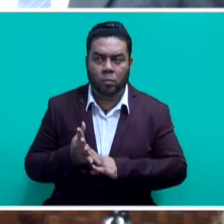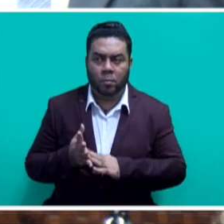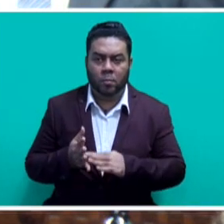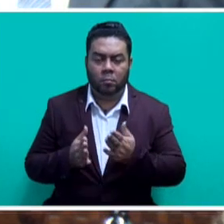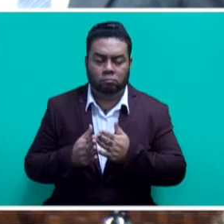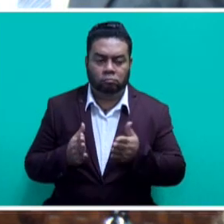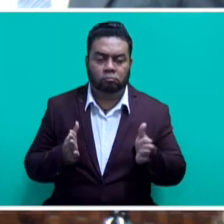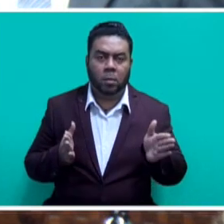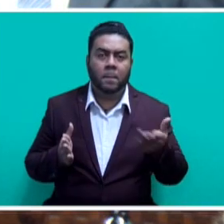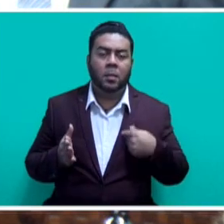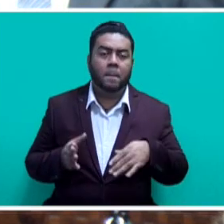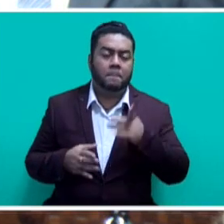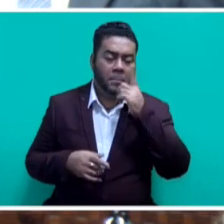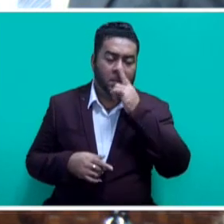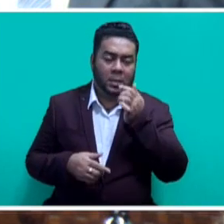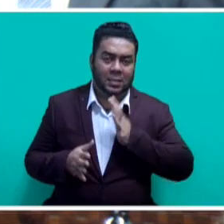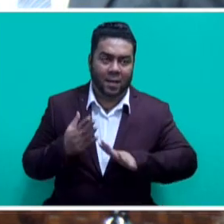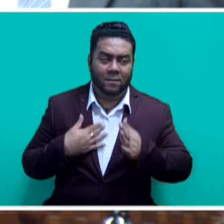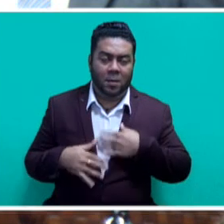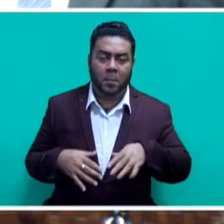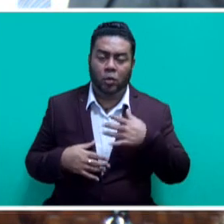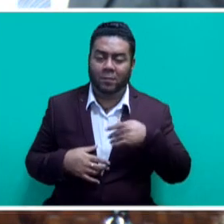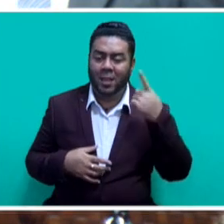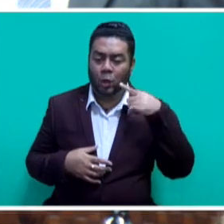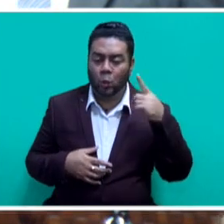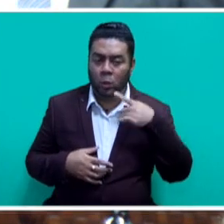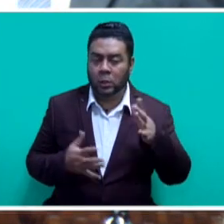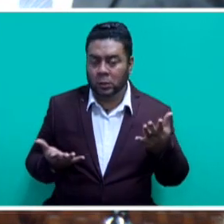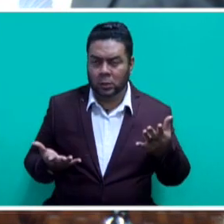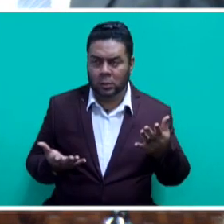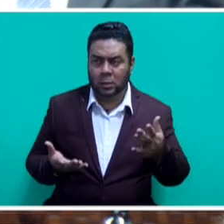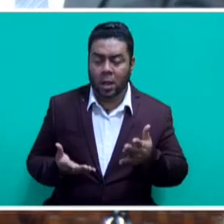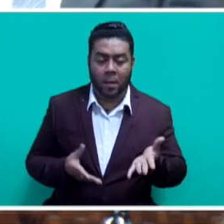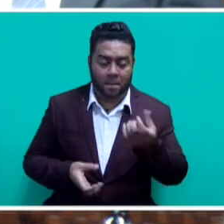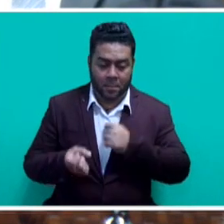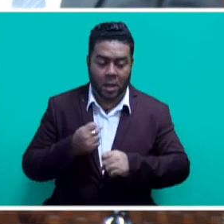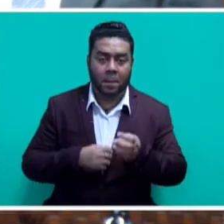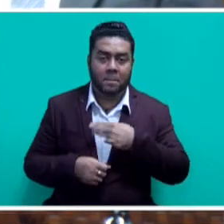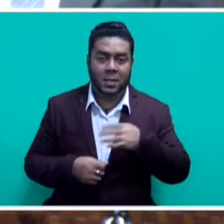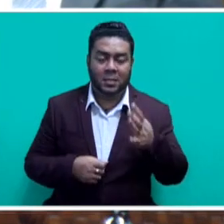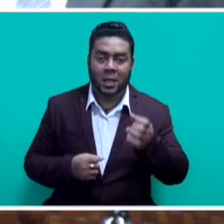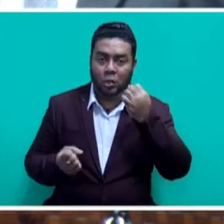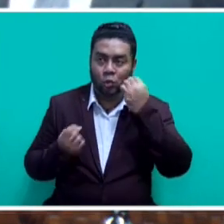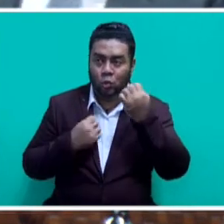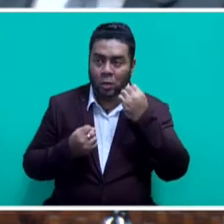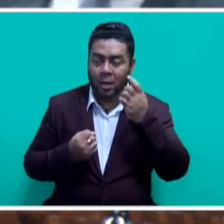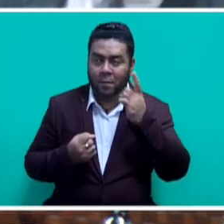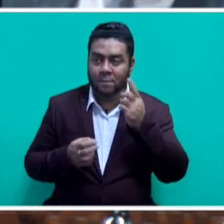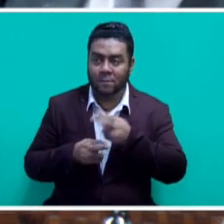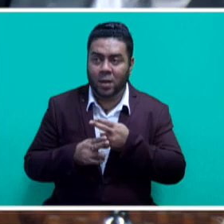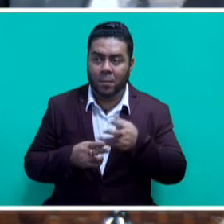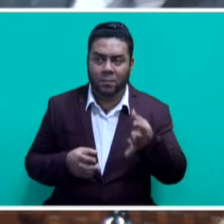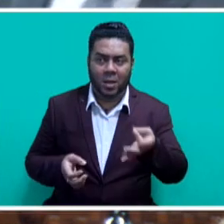decade, while our people suffered because of their ignorance. Since I became the minister, the sugarcane farmers have been asking